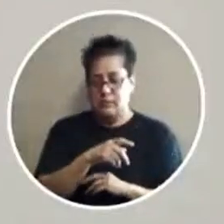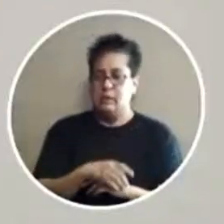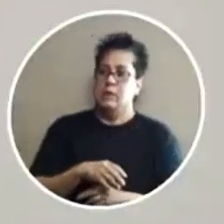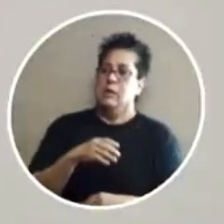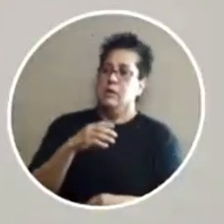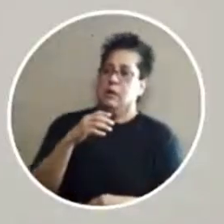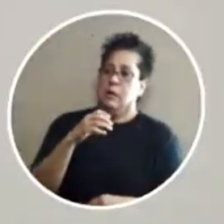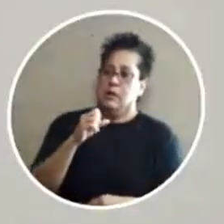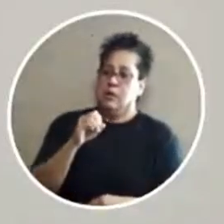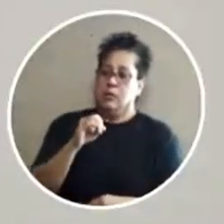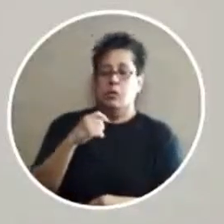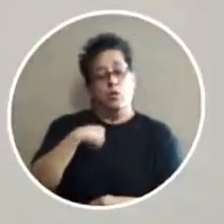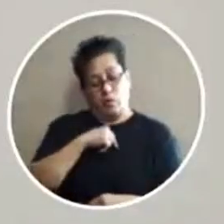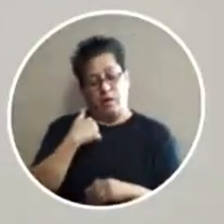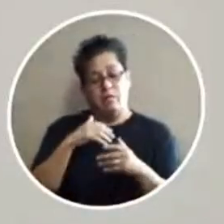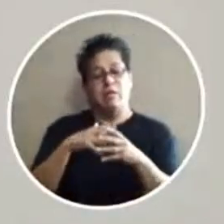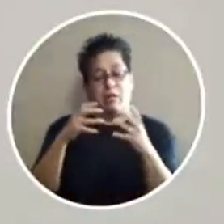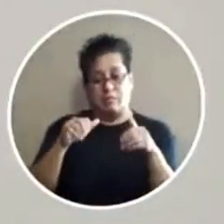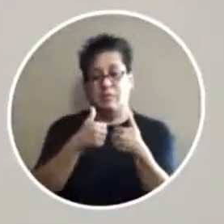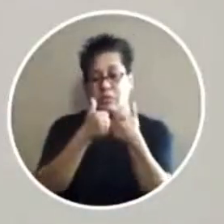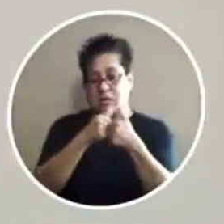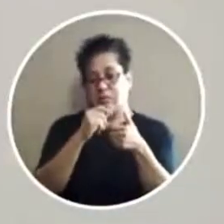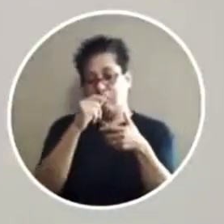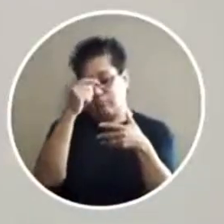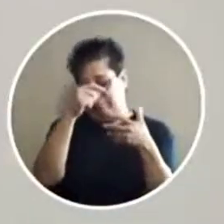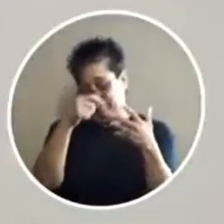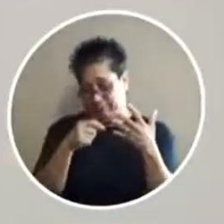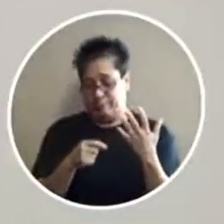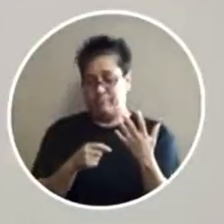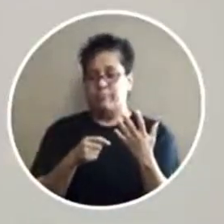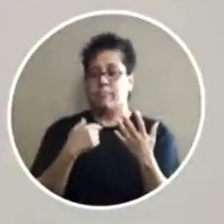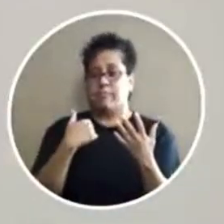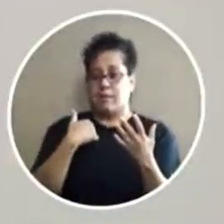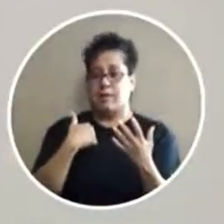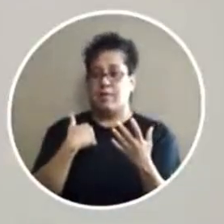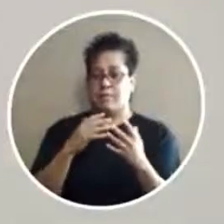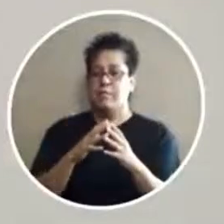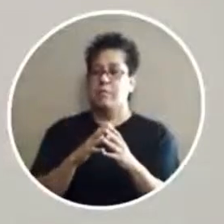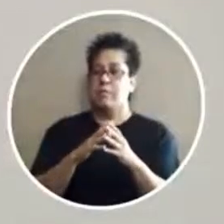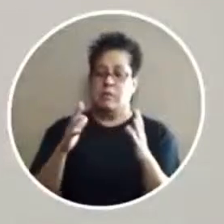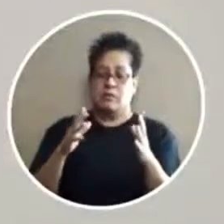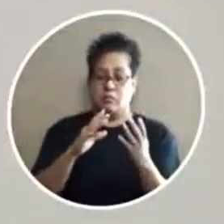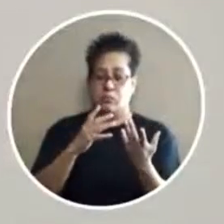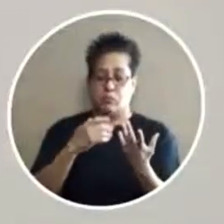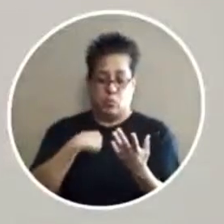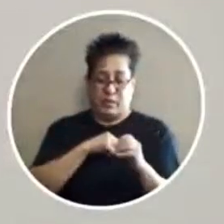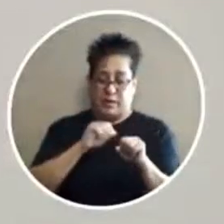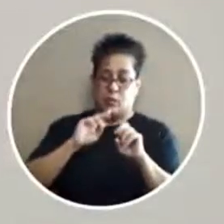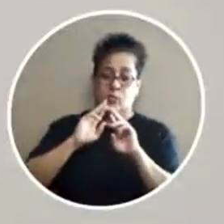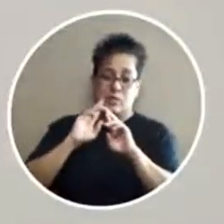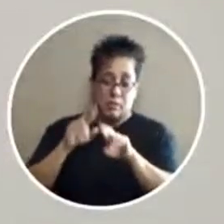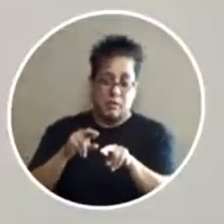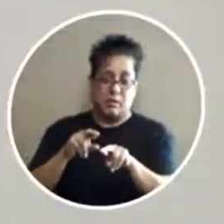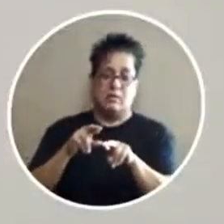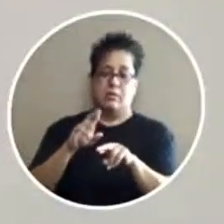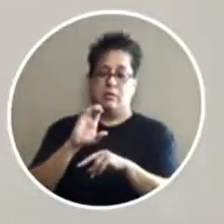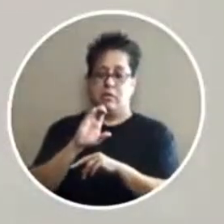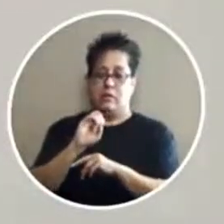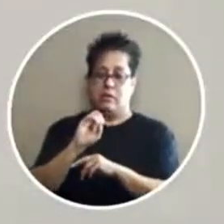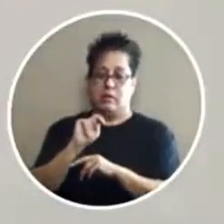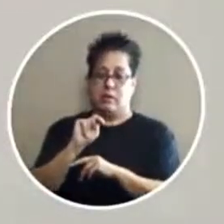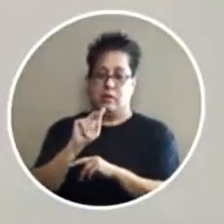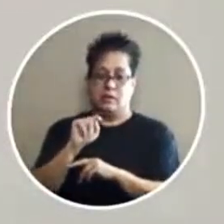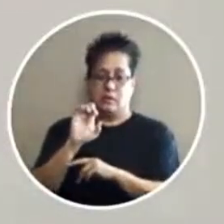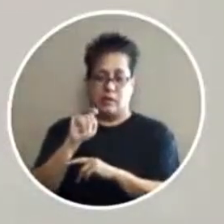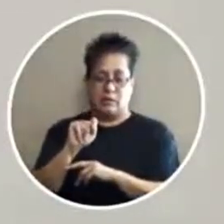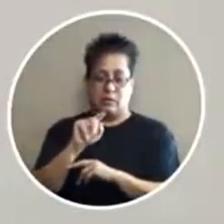again, a lot of challenges, although we have such a tremendous capacity to respond and contact trace a large